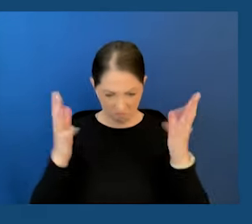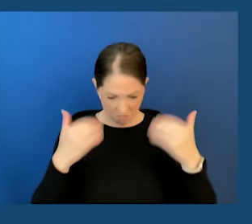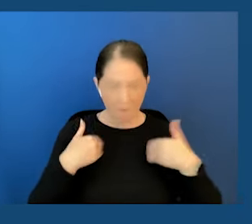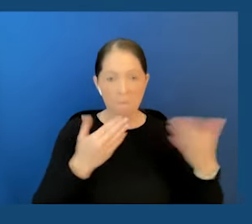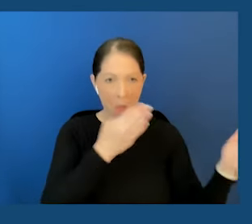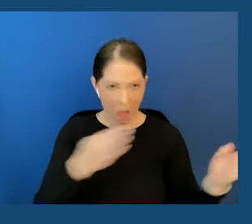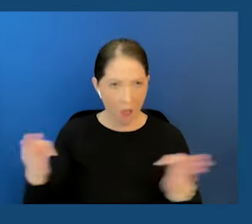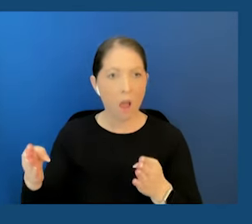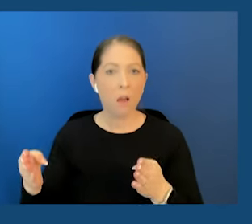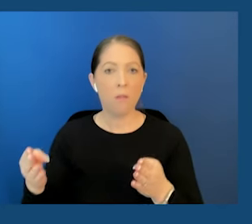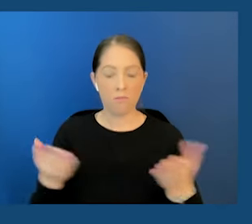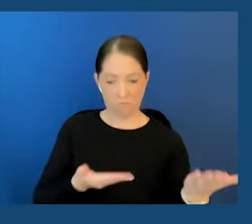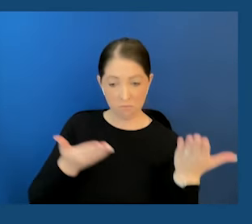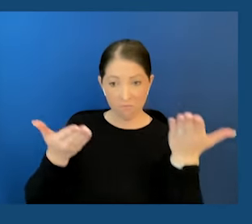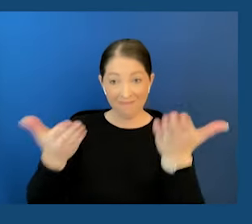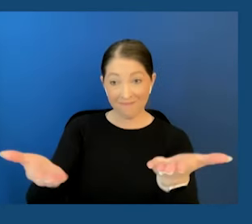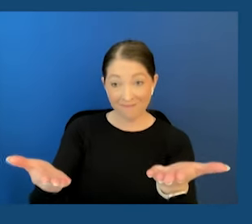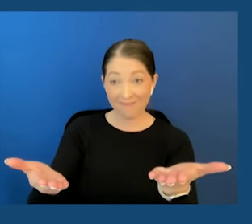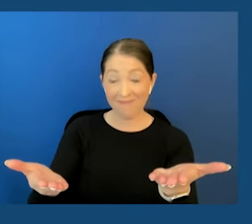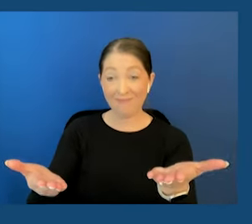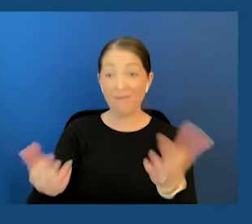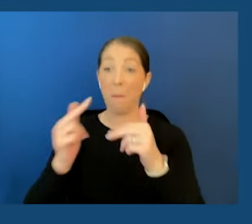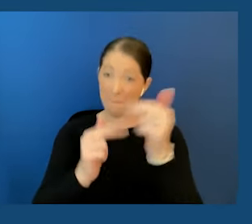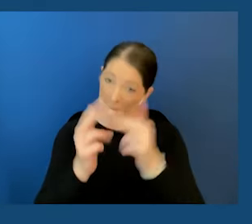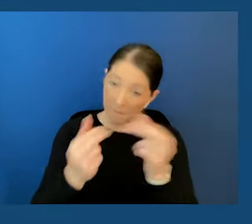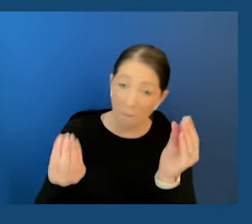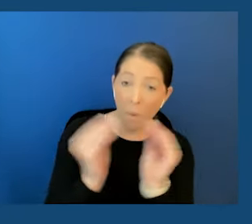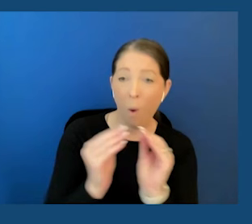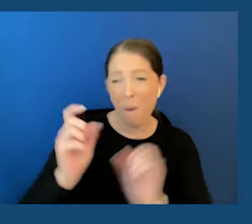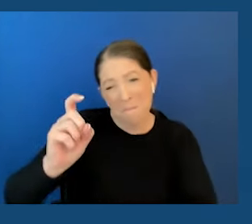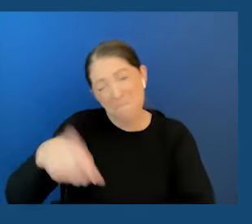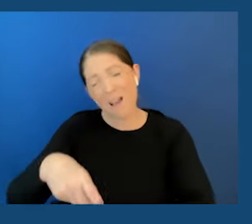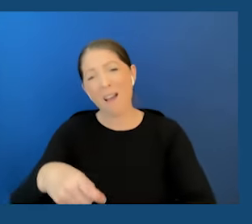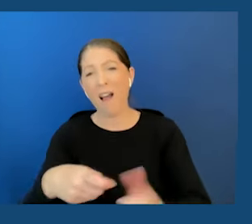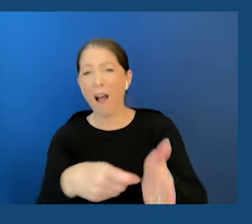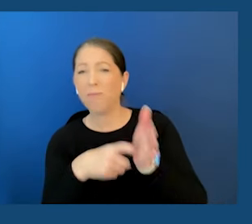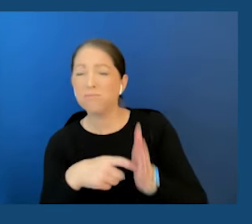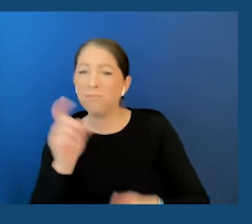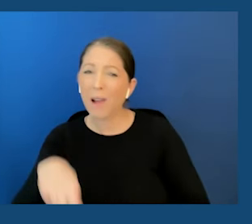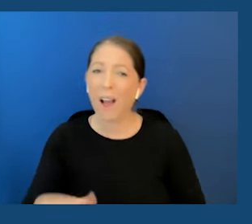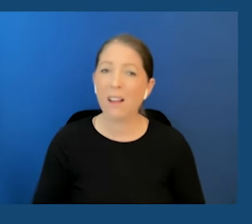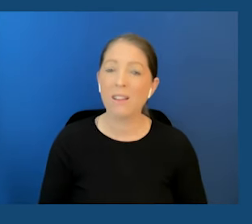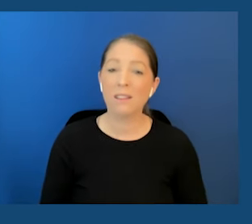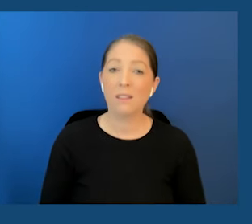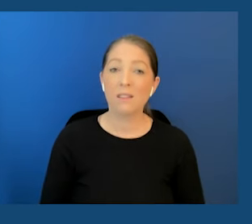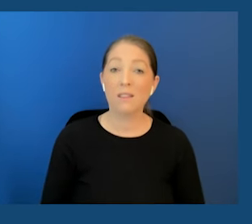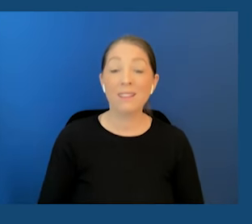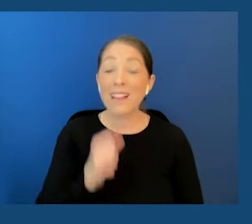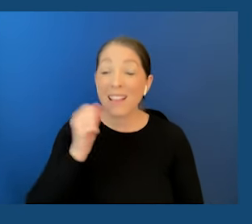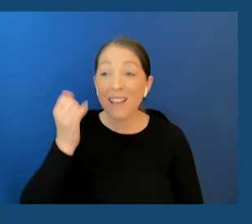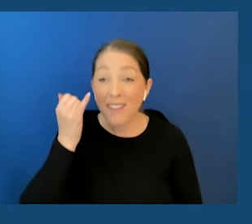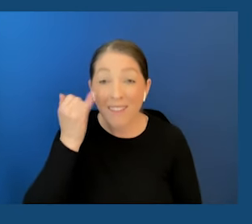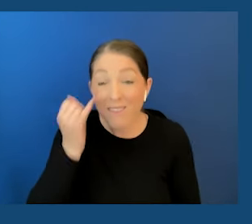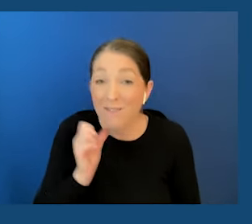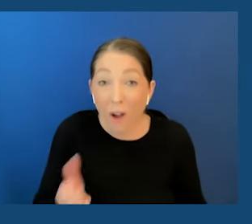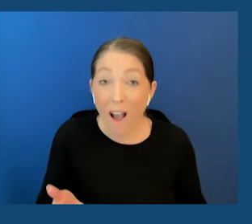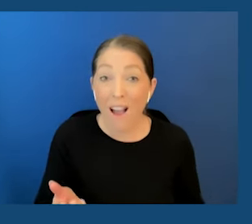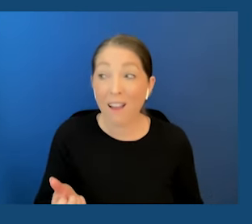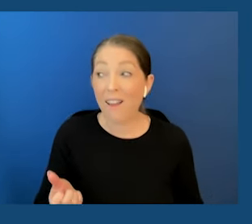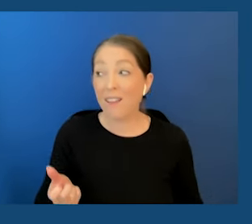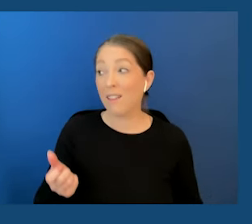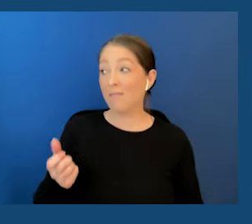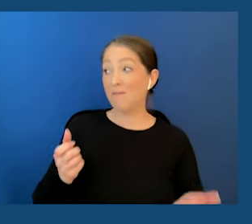brought it to the table, said, let's build more. We have to, because otherwise, there's no homes for our kids when they graduate from these